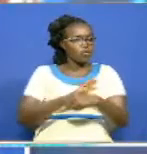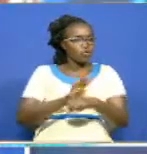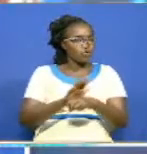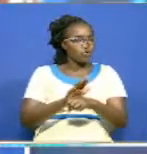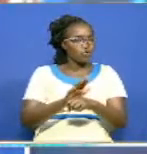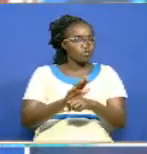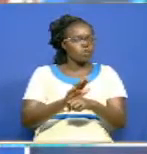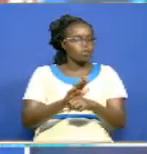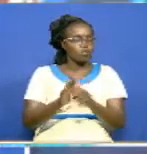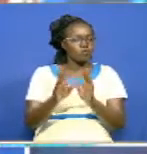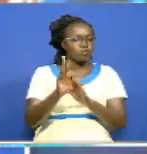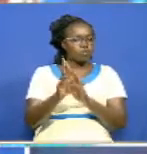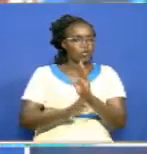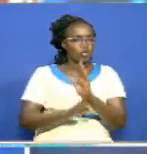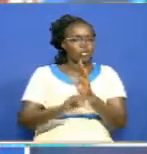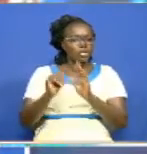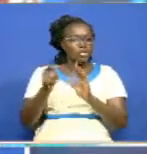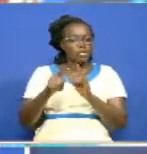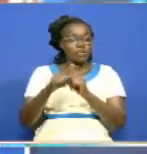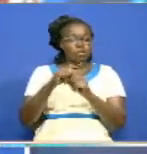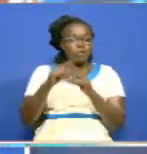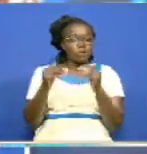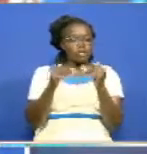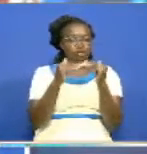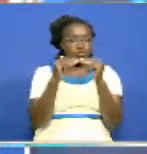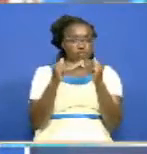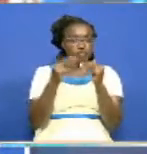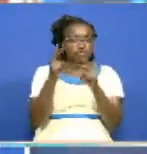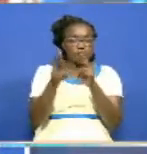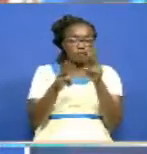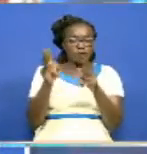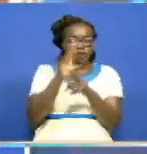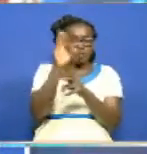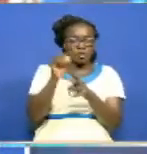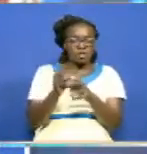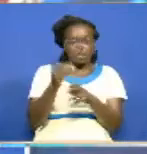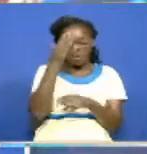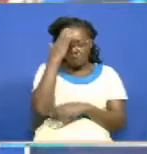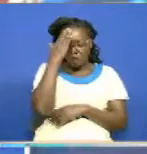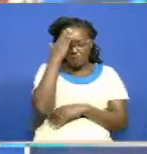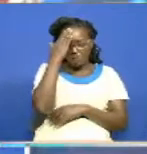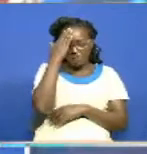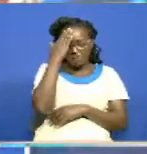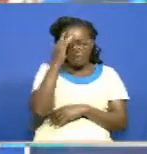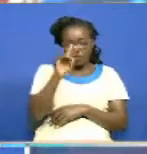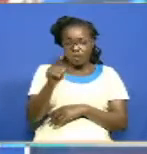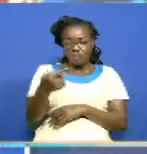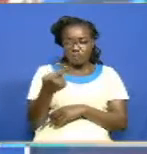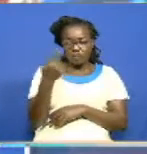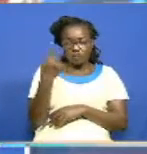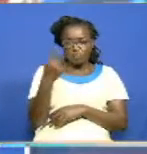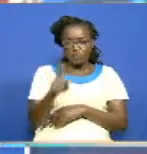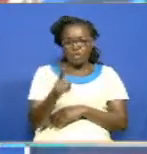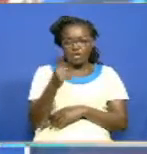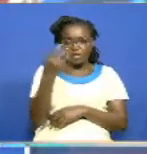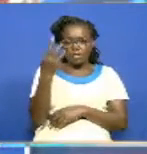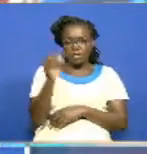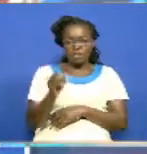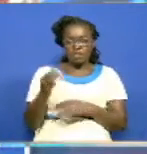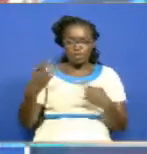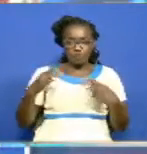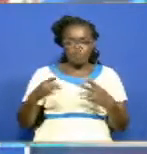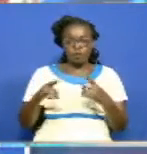This coming as Kenya recorded a positivity rate of 22% on Monday, with 1,130 people